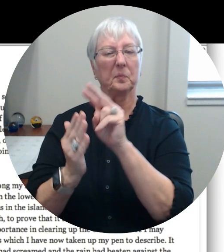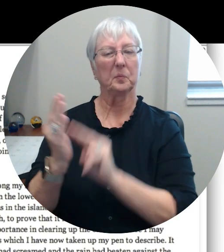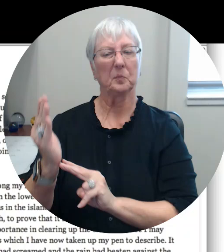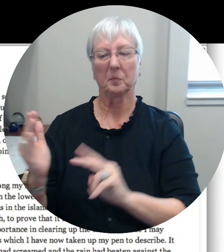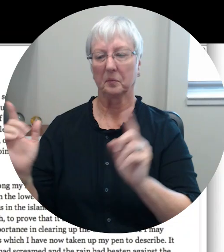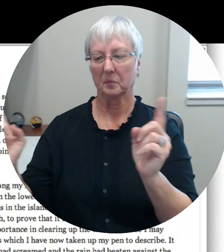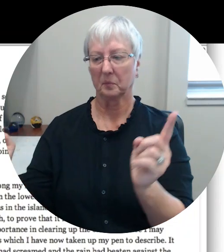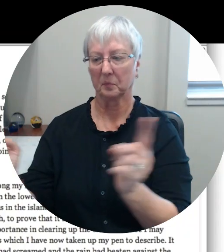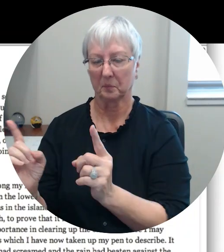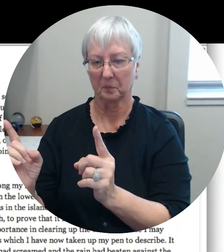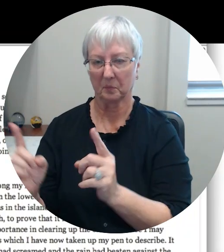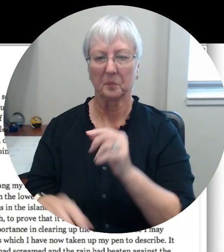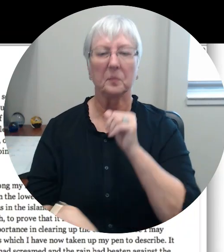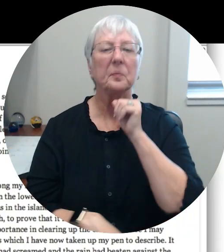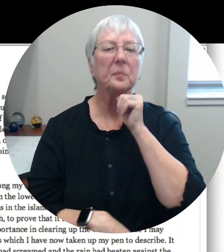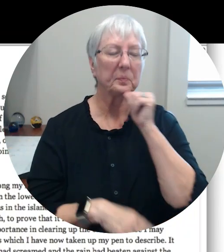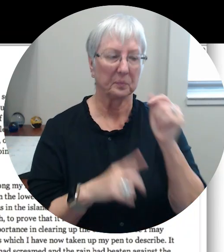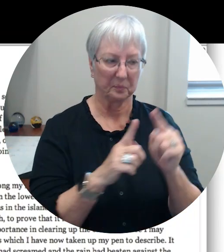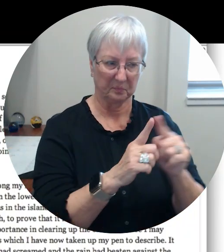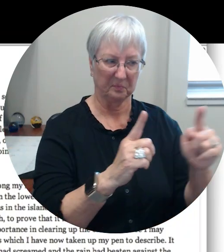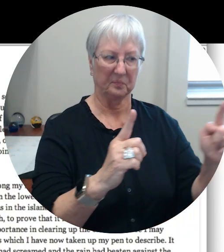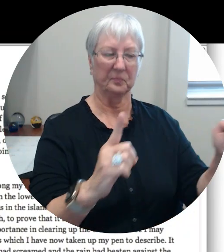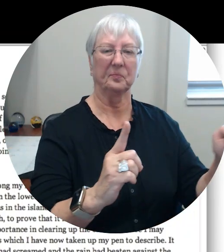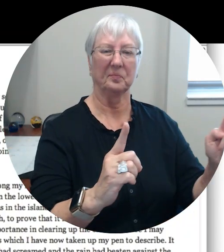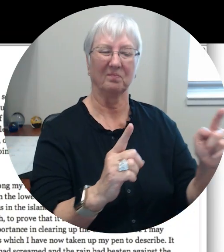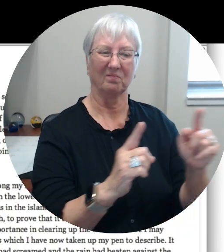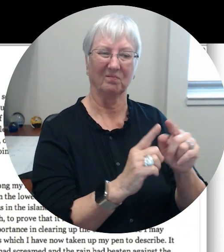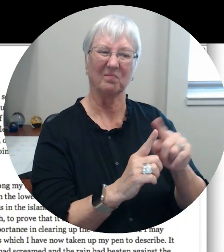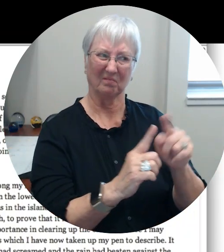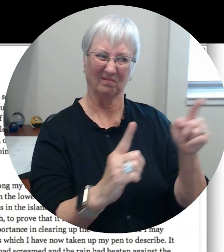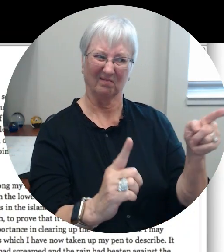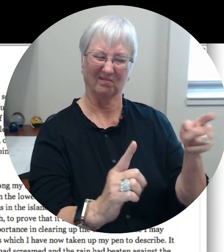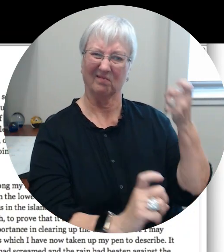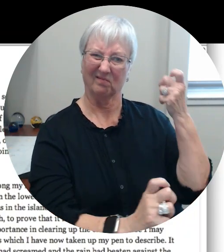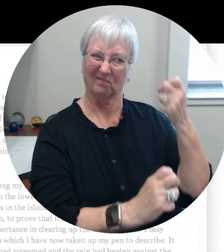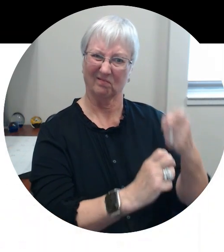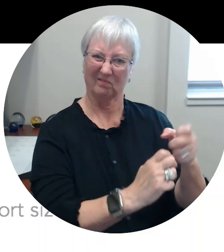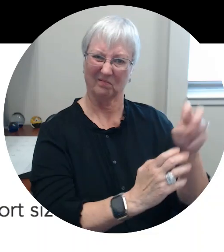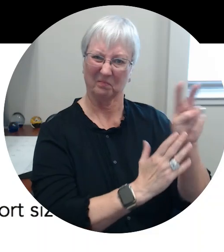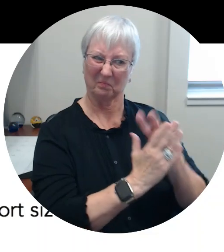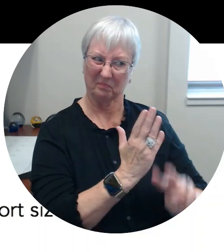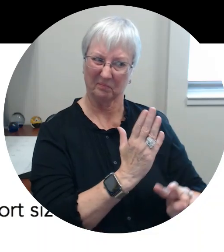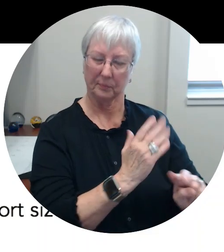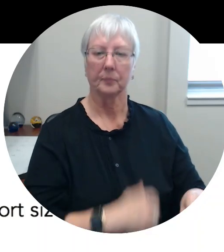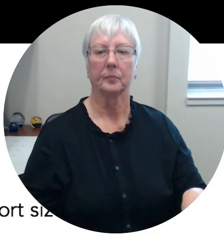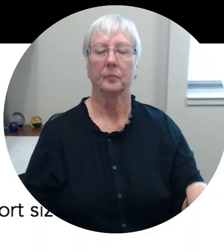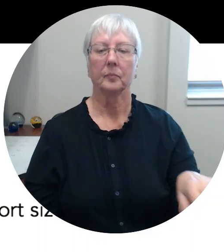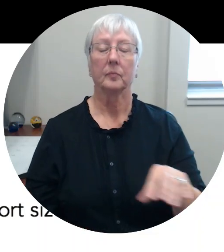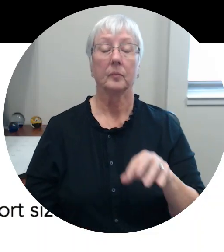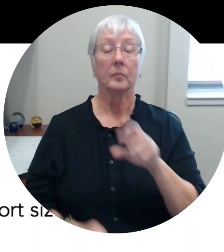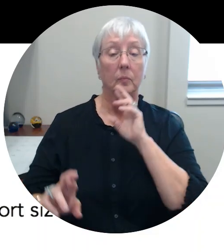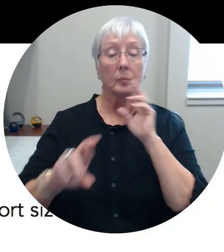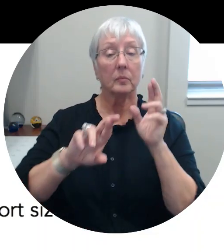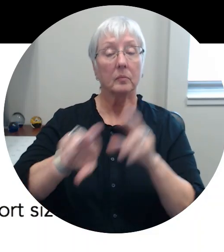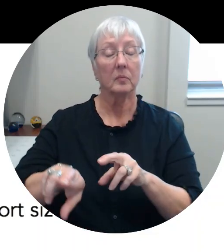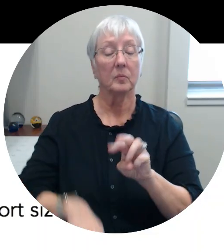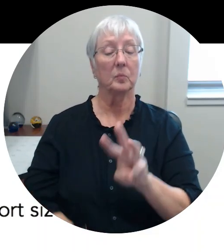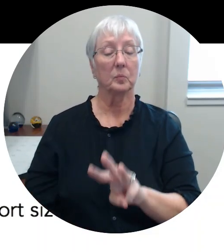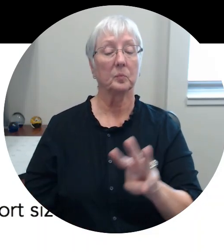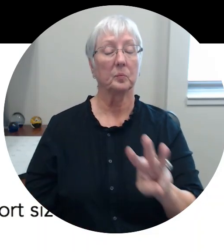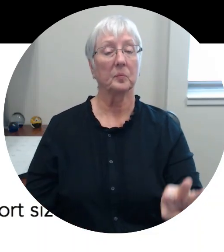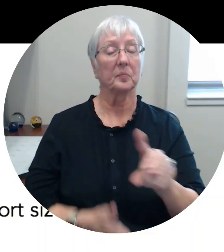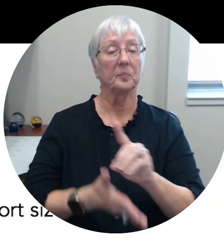this example, where the line lengths are so long it's pretty much impossible to read this for very long. Of course, responsive web design isn't just about